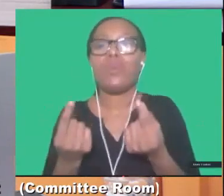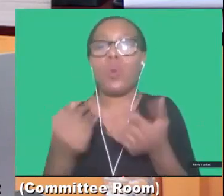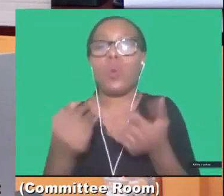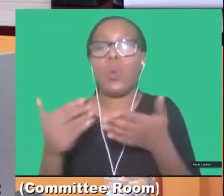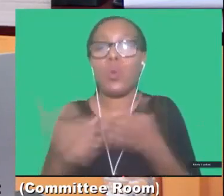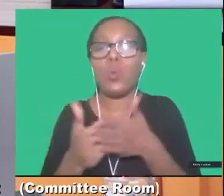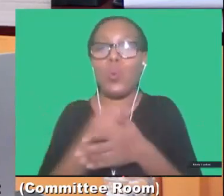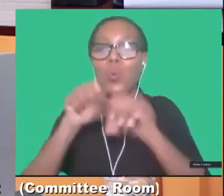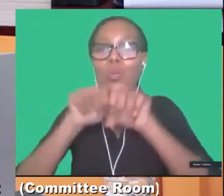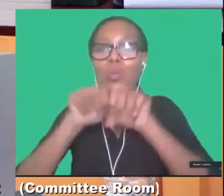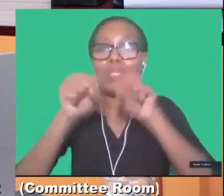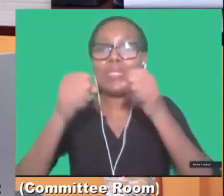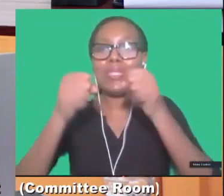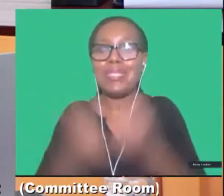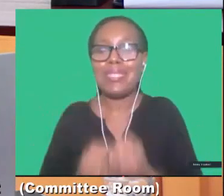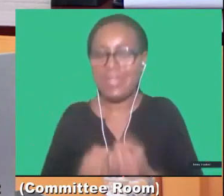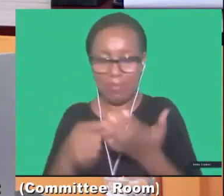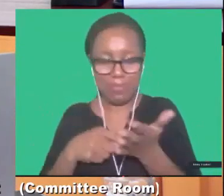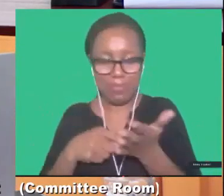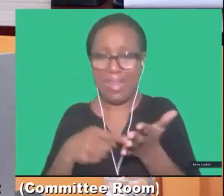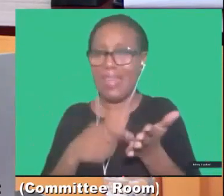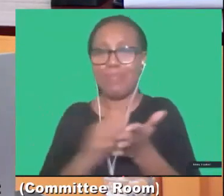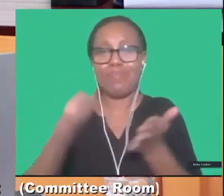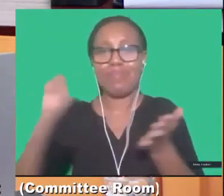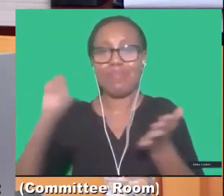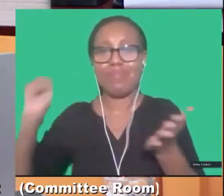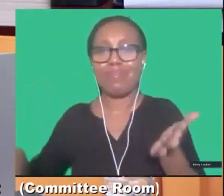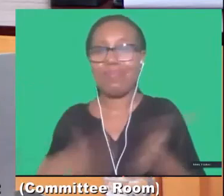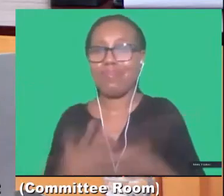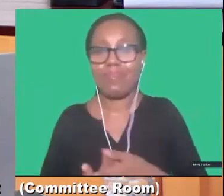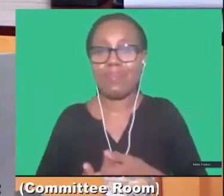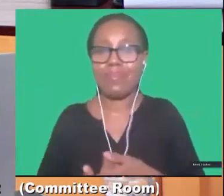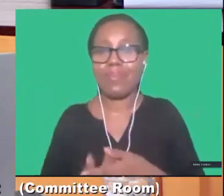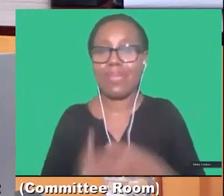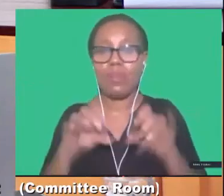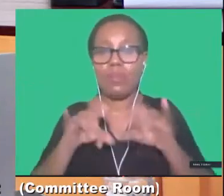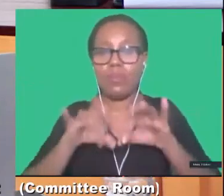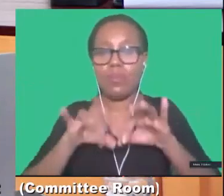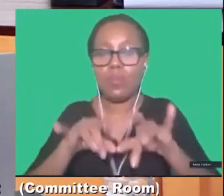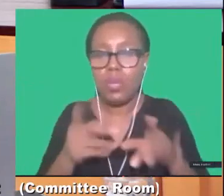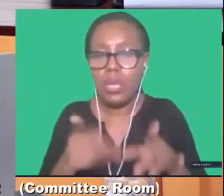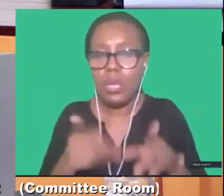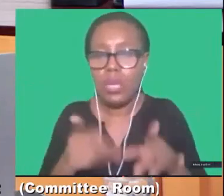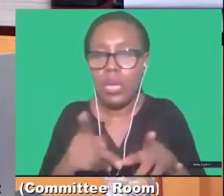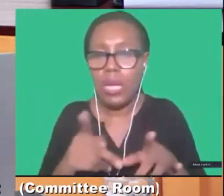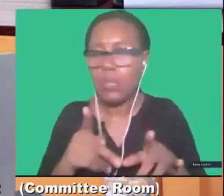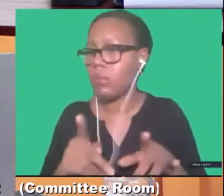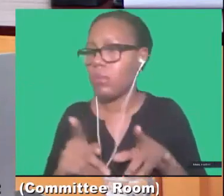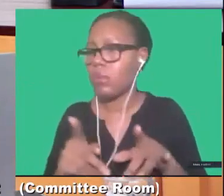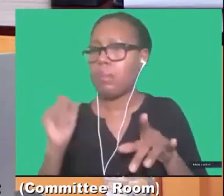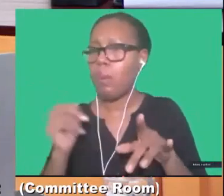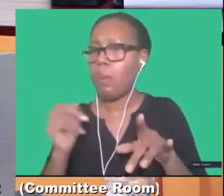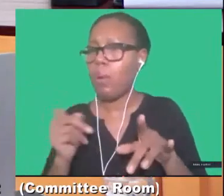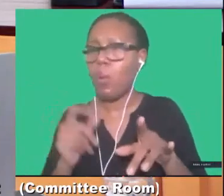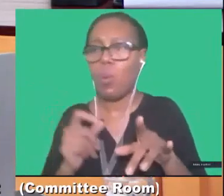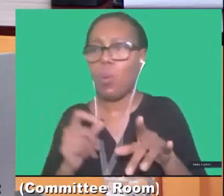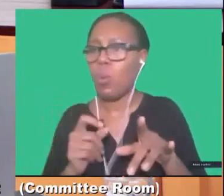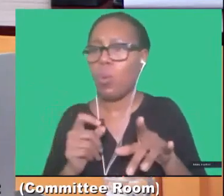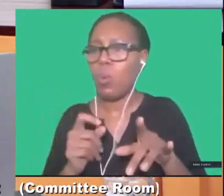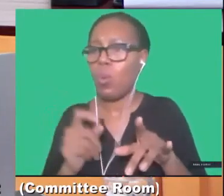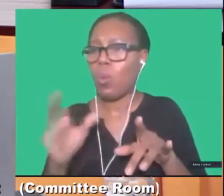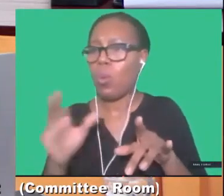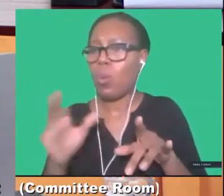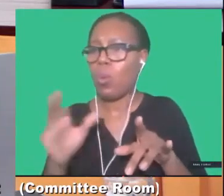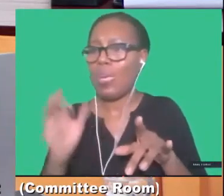built-in checks and verification processes so that when you enter information into a field, it is guaranteed to be